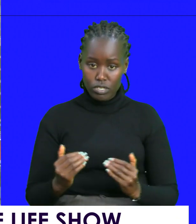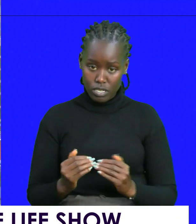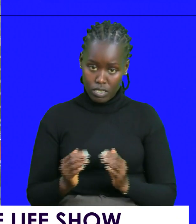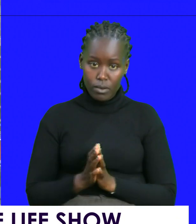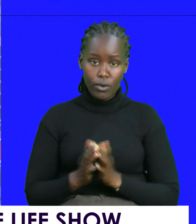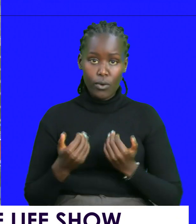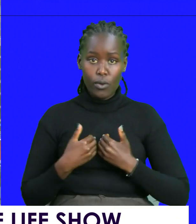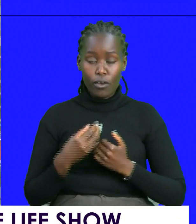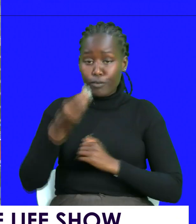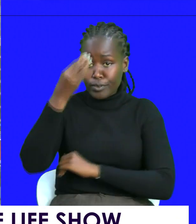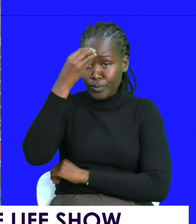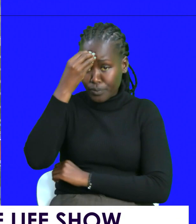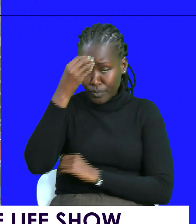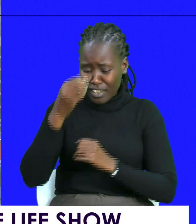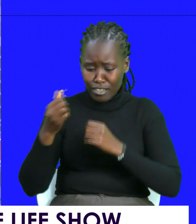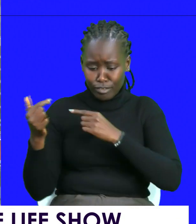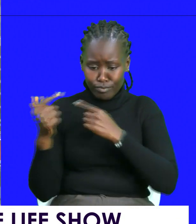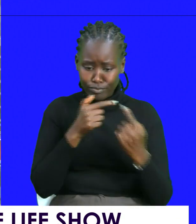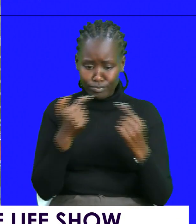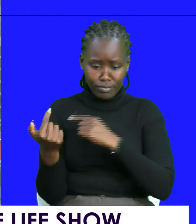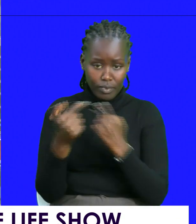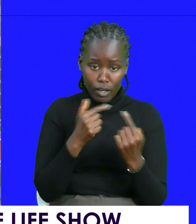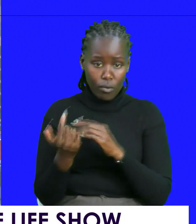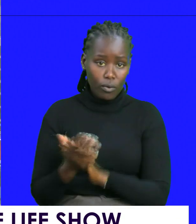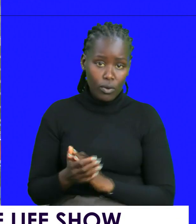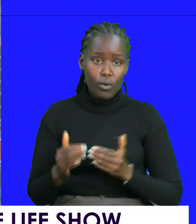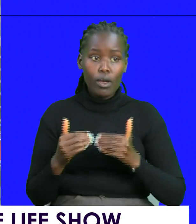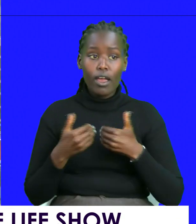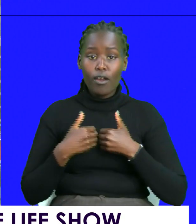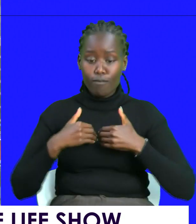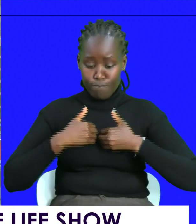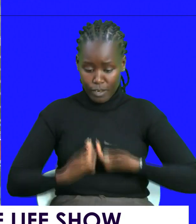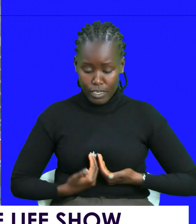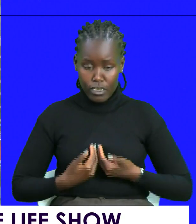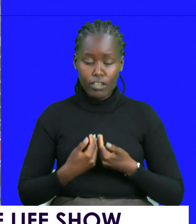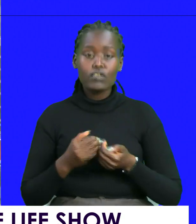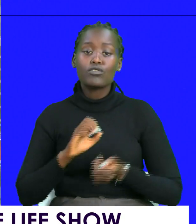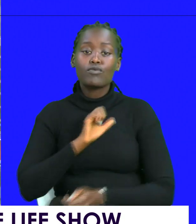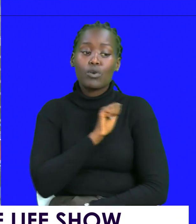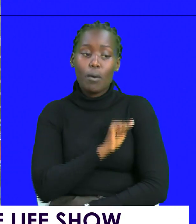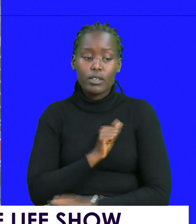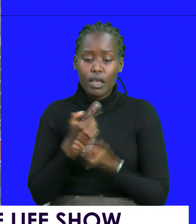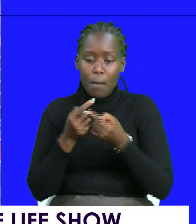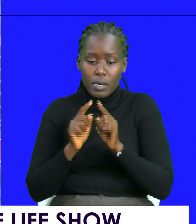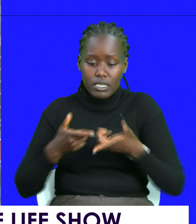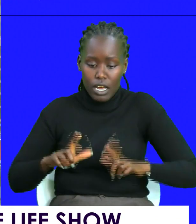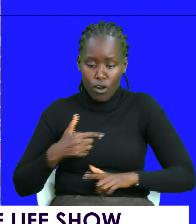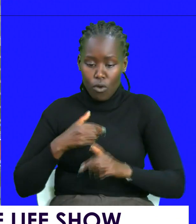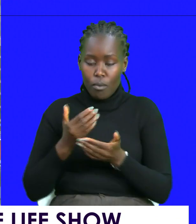is anger all over. There is quarreling. There is that fatigue of patience. But let me share. You